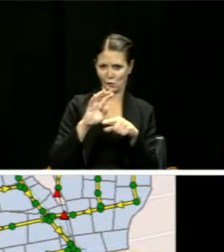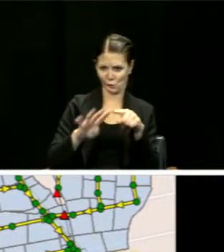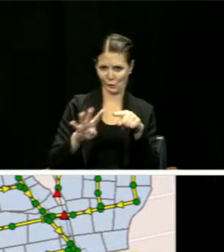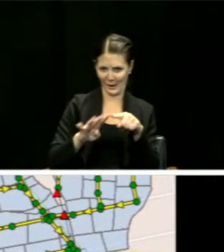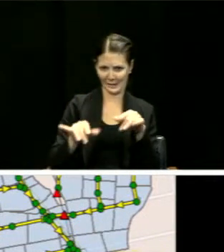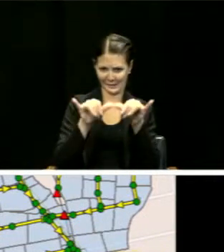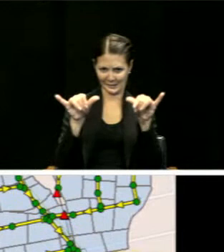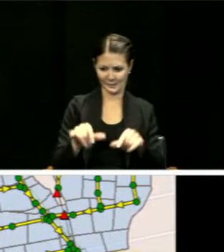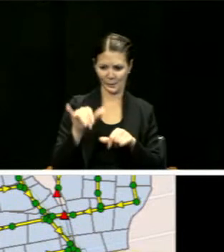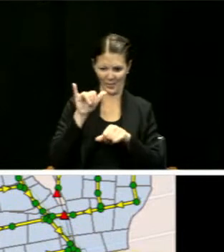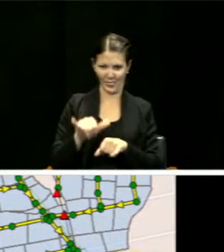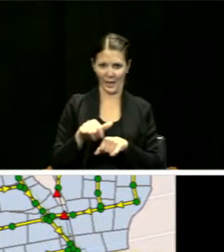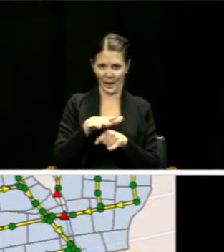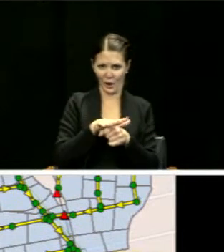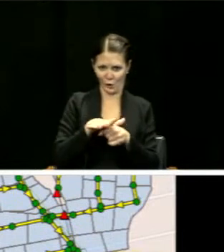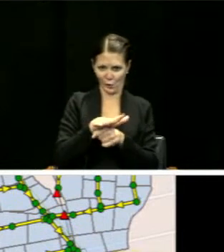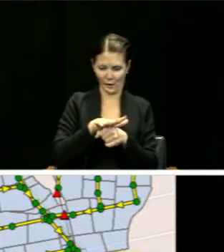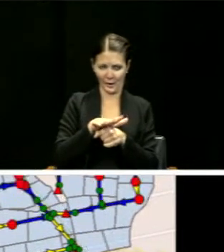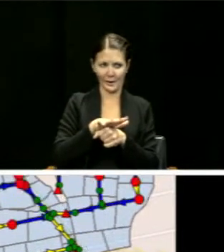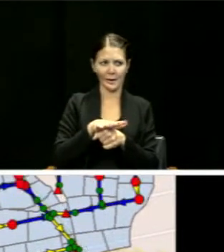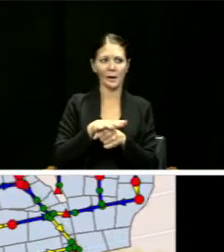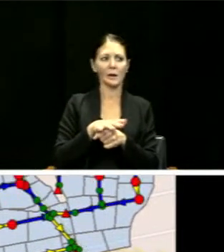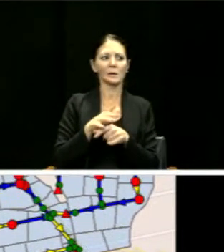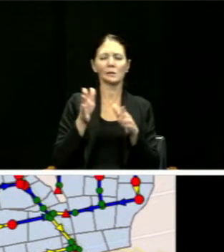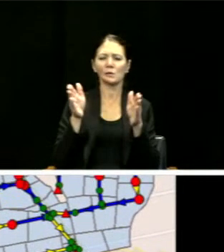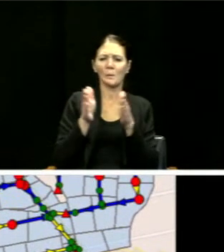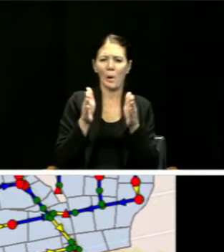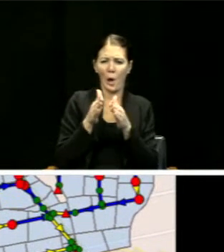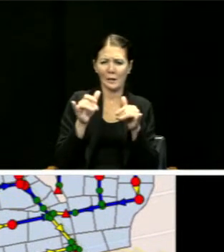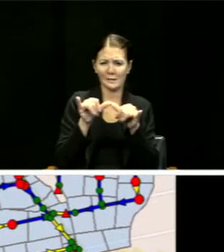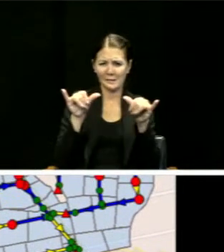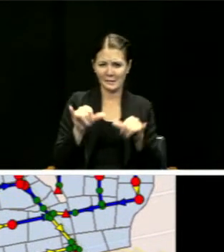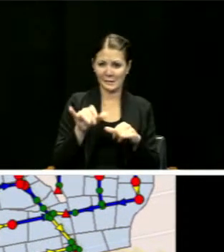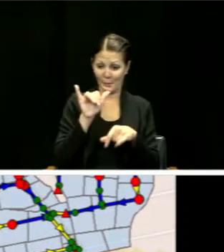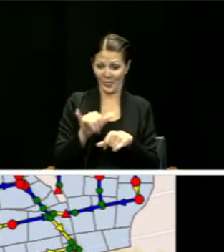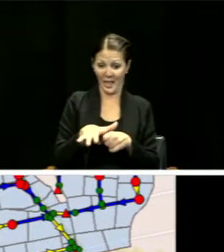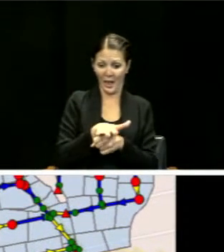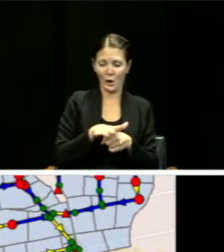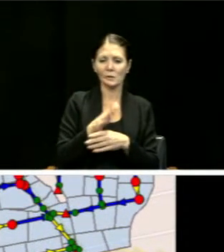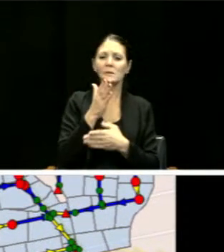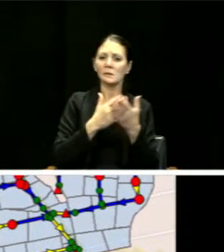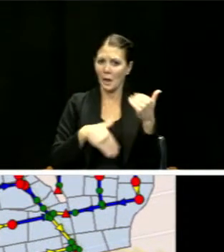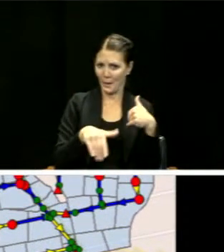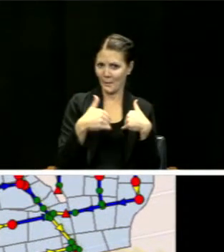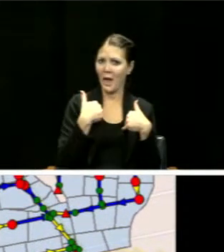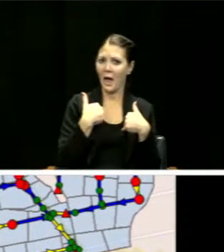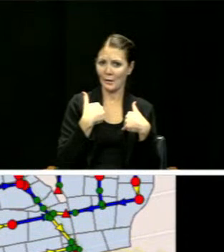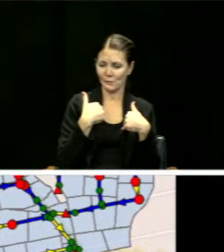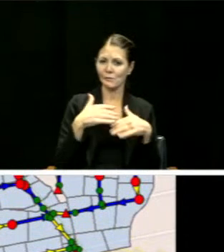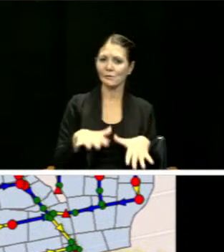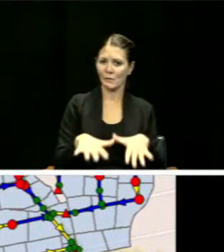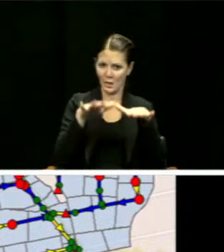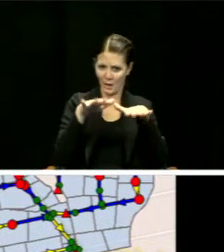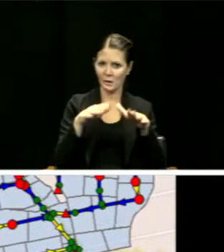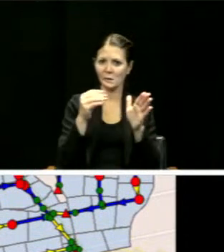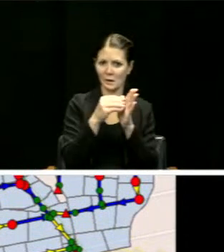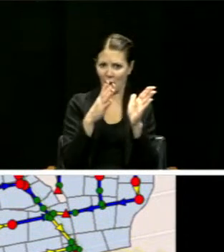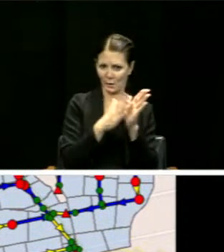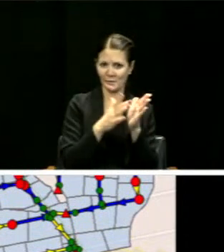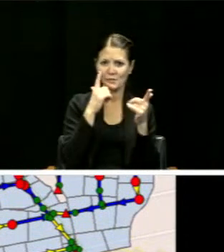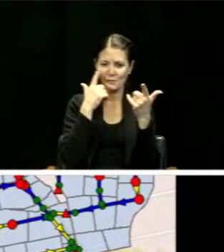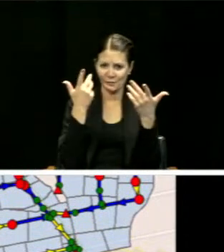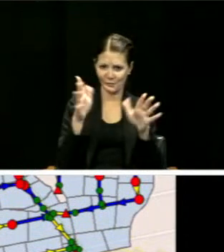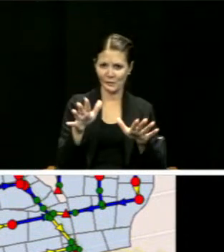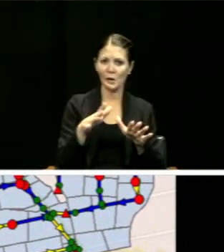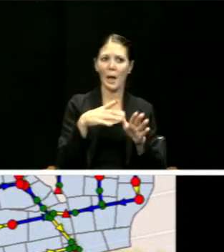this area. And the smaller systems in this area, some of them do have flooding, documented flooding